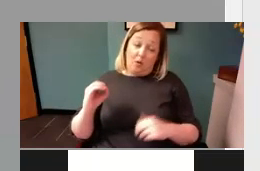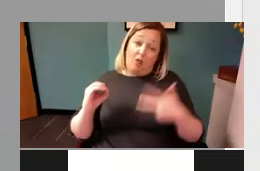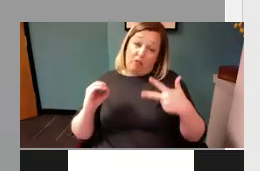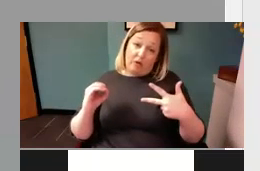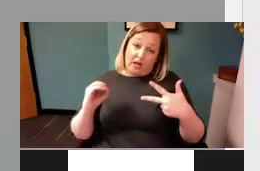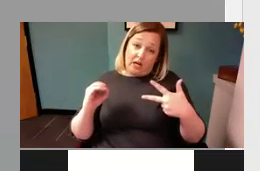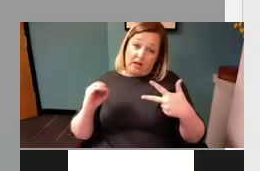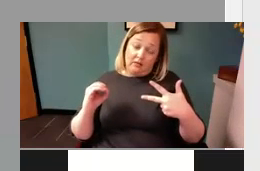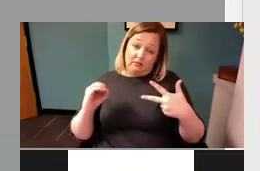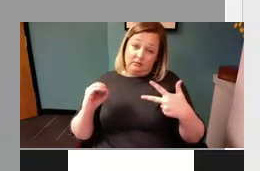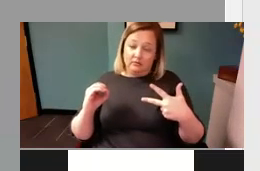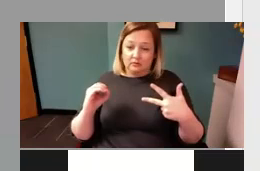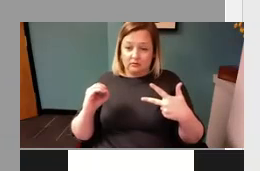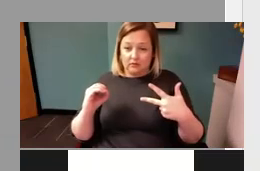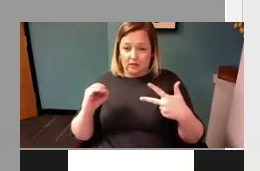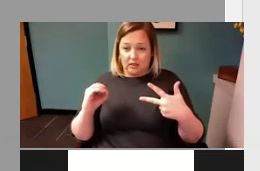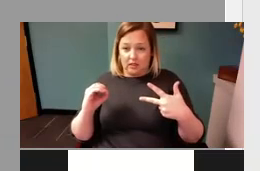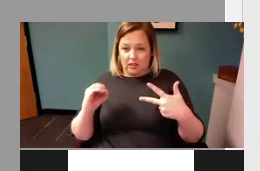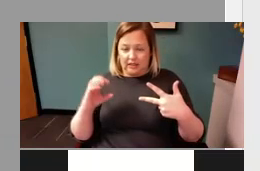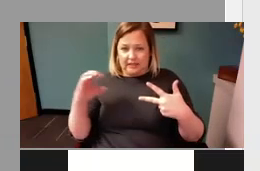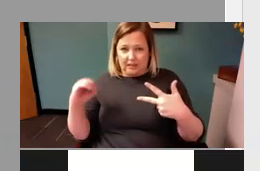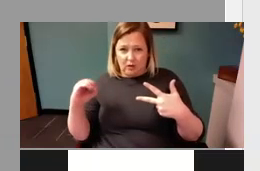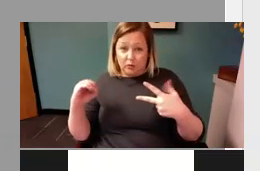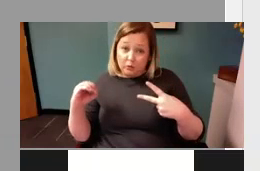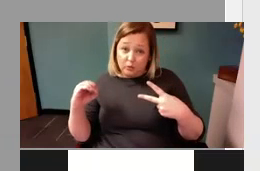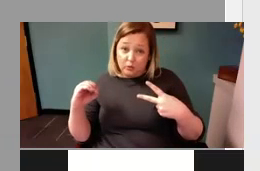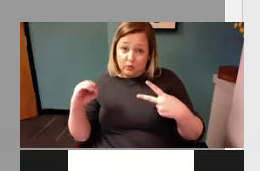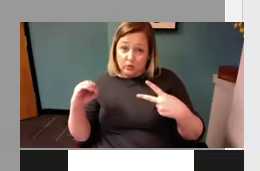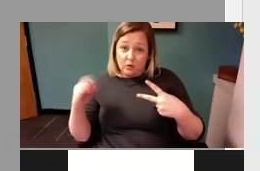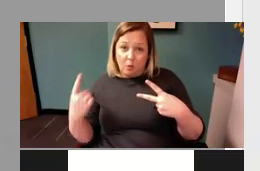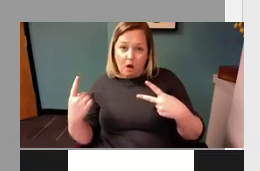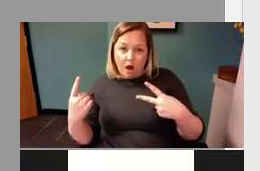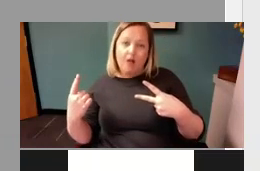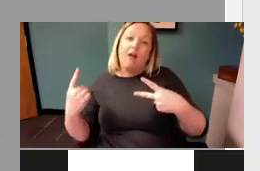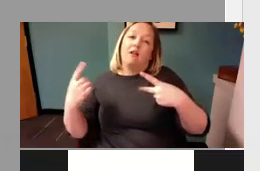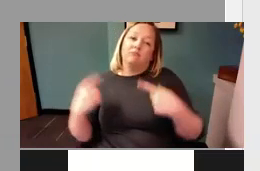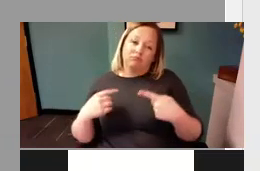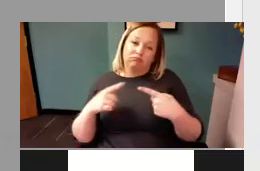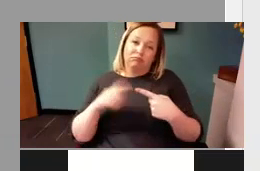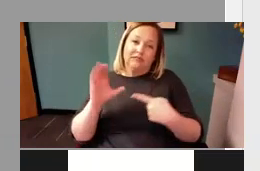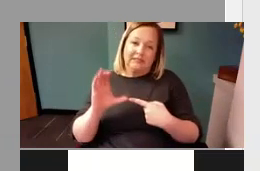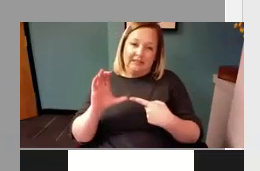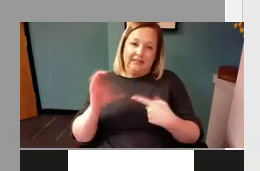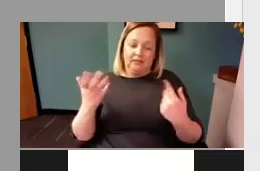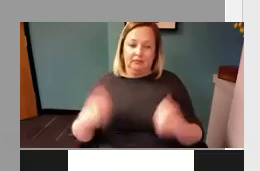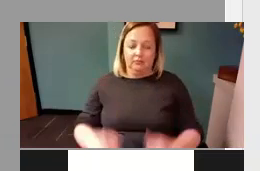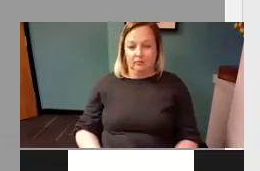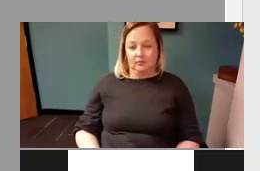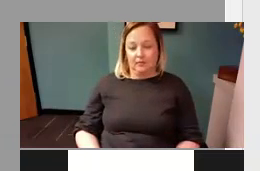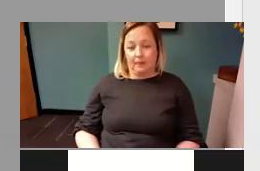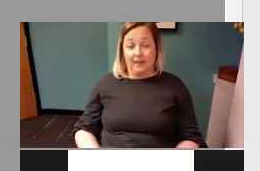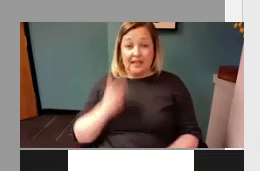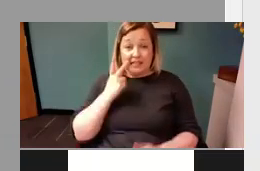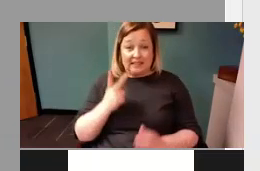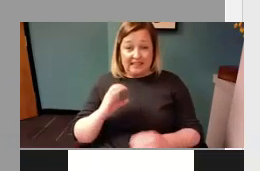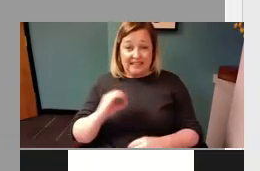C. We see a 1, definitely a C, so that becomes a C. Then we see a 0, again possibly B, C or D. We see